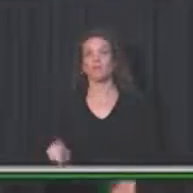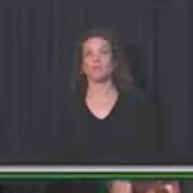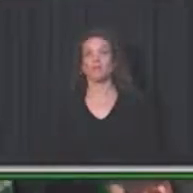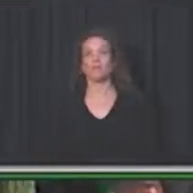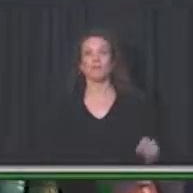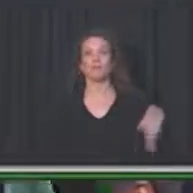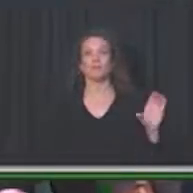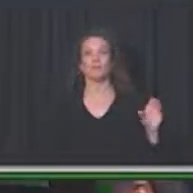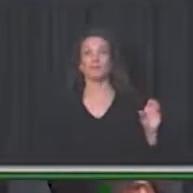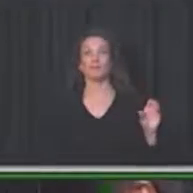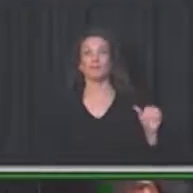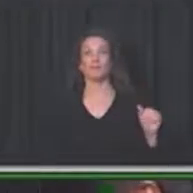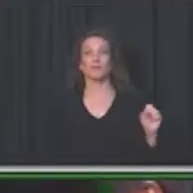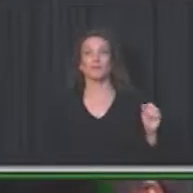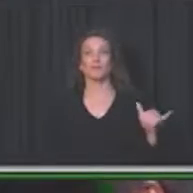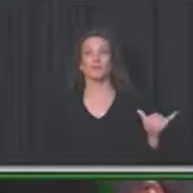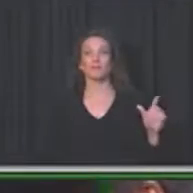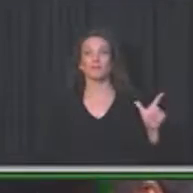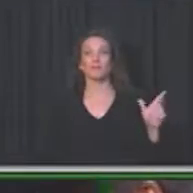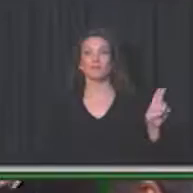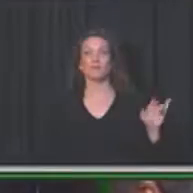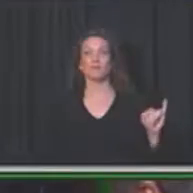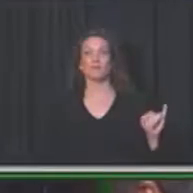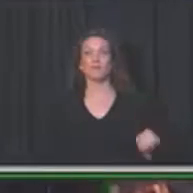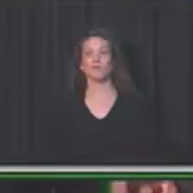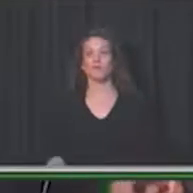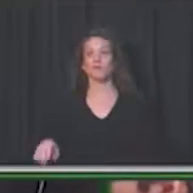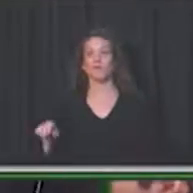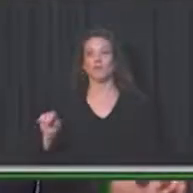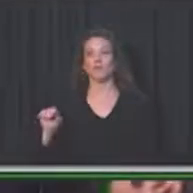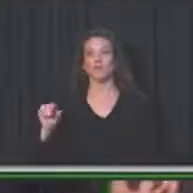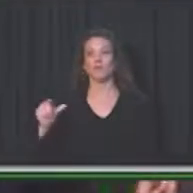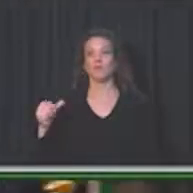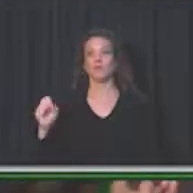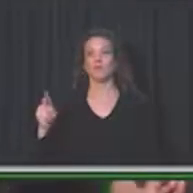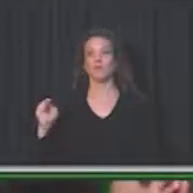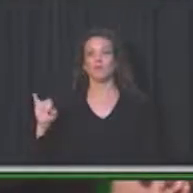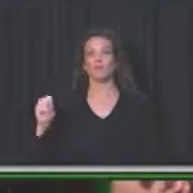Casey Louie. Geneva Ruby French.